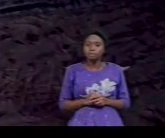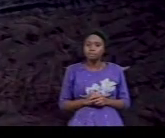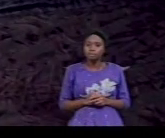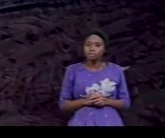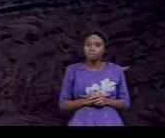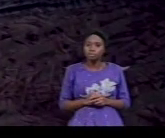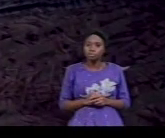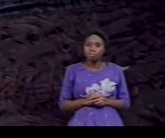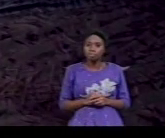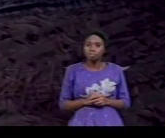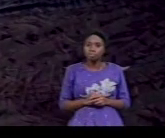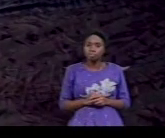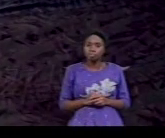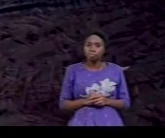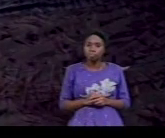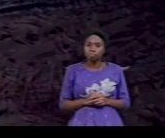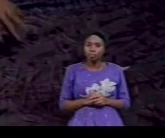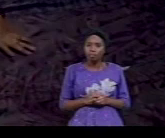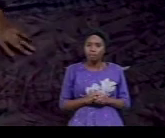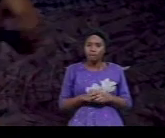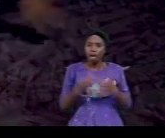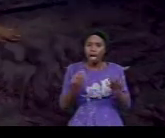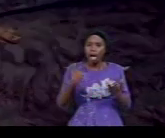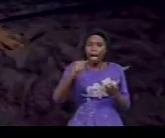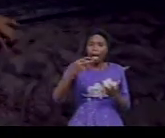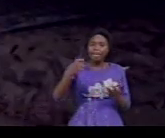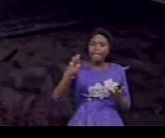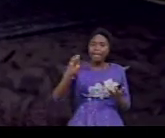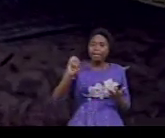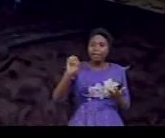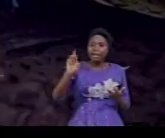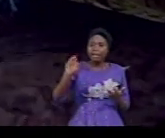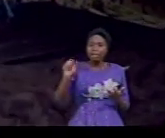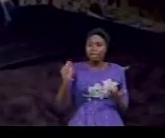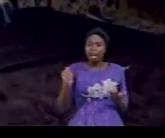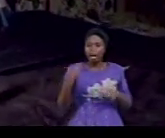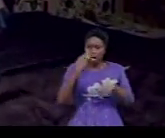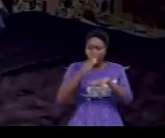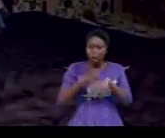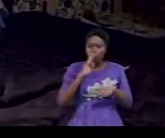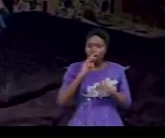Teresa. Sir. Teresa. Sir. Teresa.